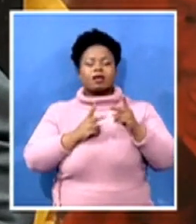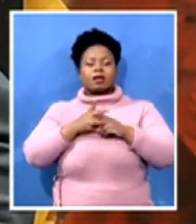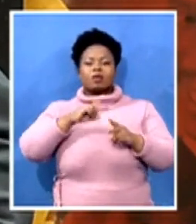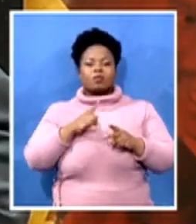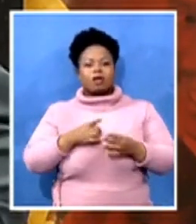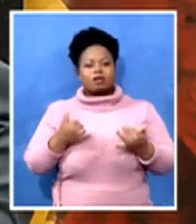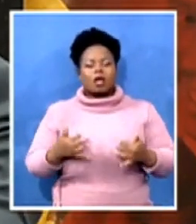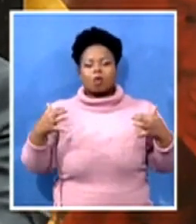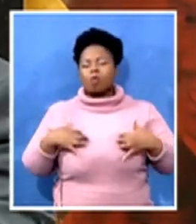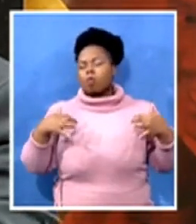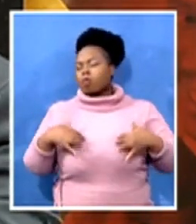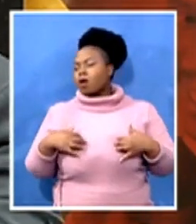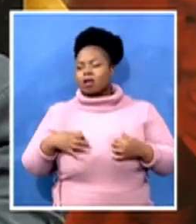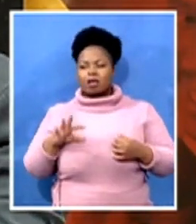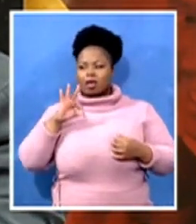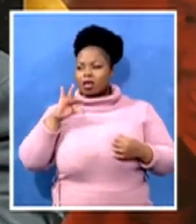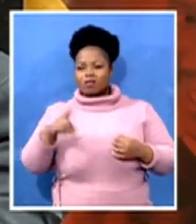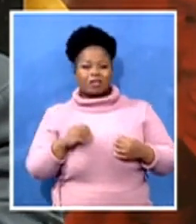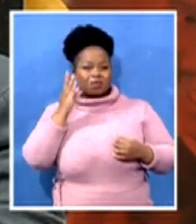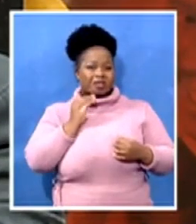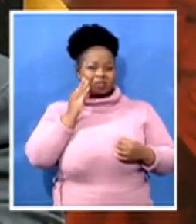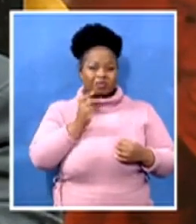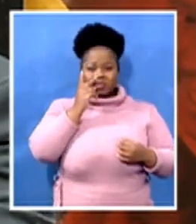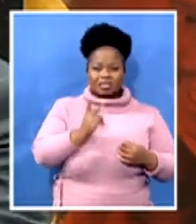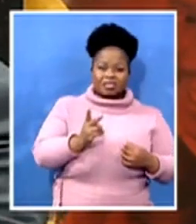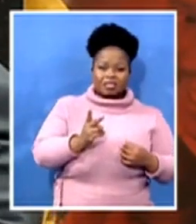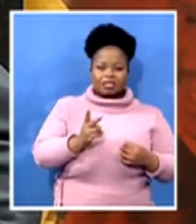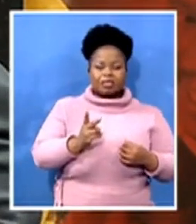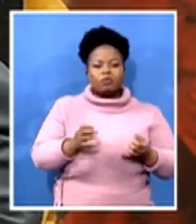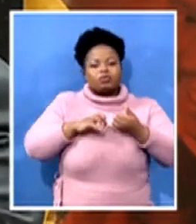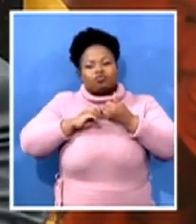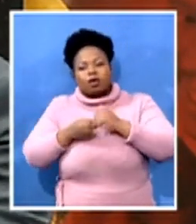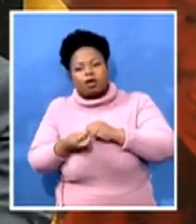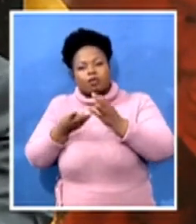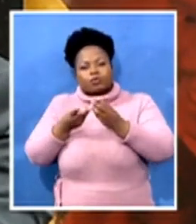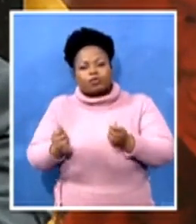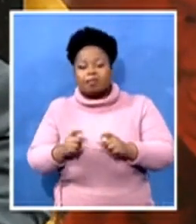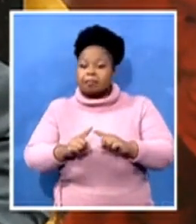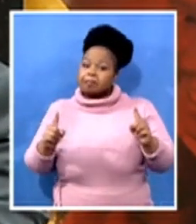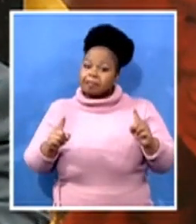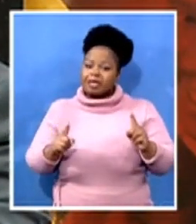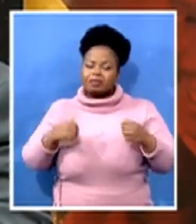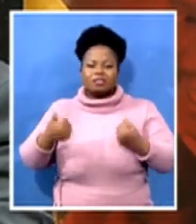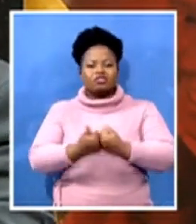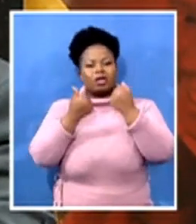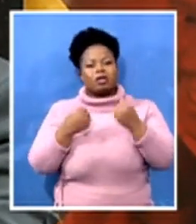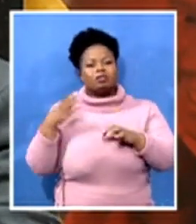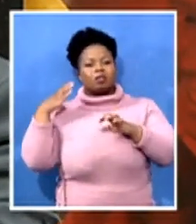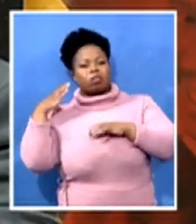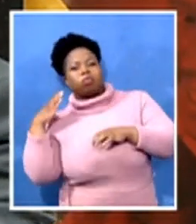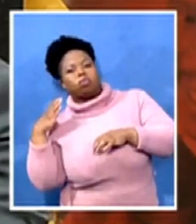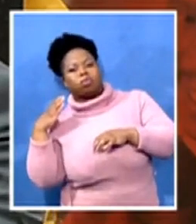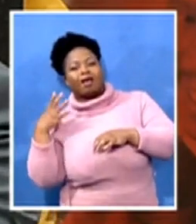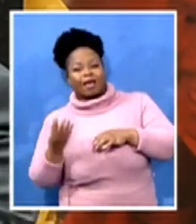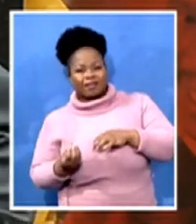trying to solve, that we are solving, but i-challenge inkulu lo mcimbi we-COVID-19